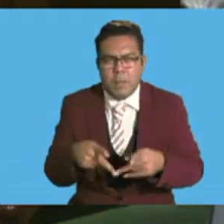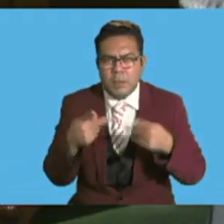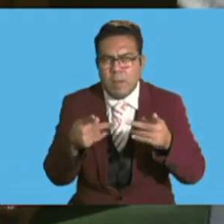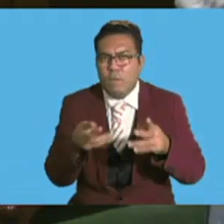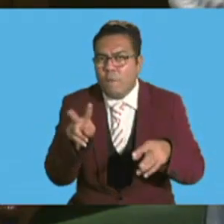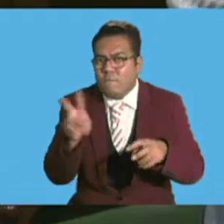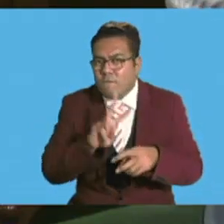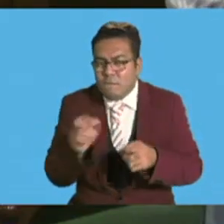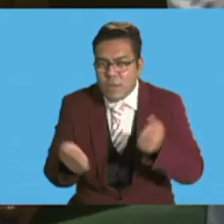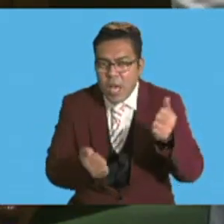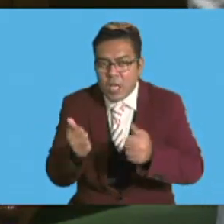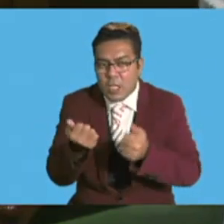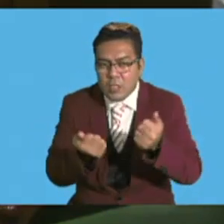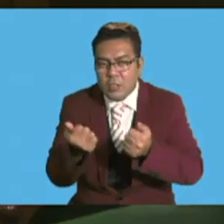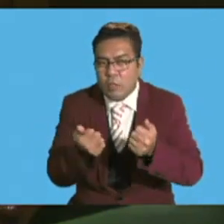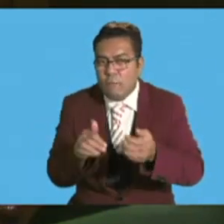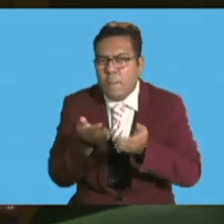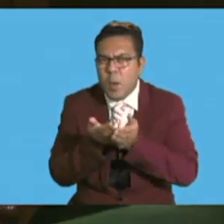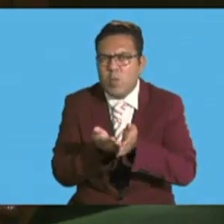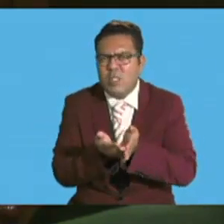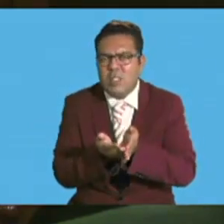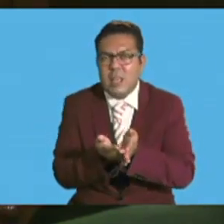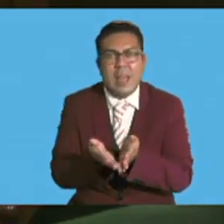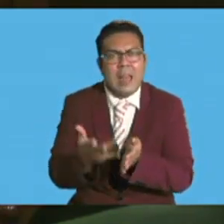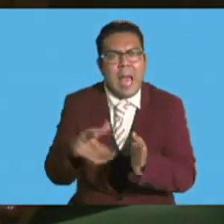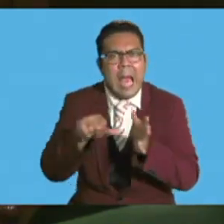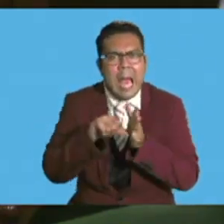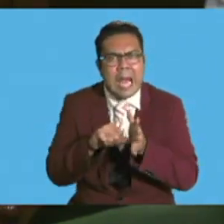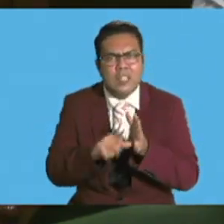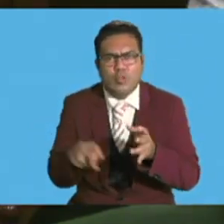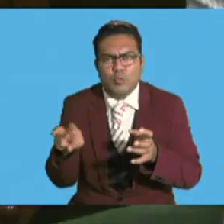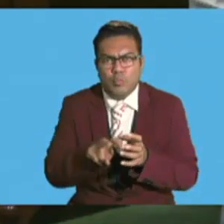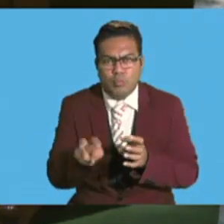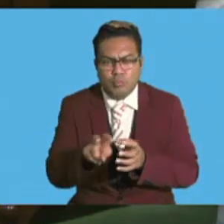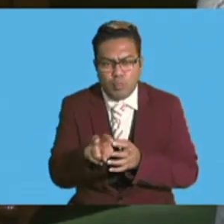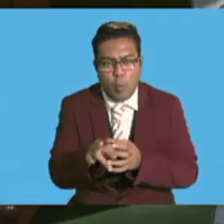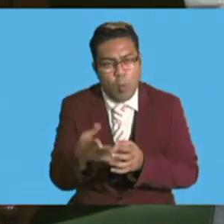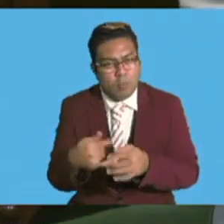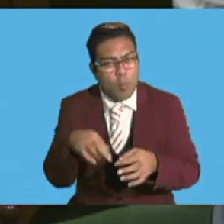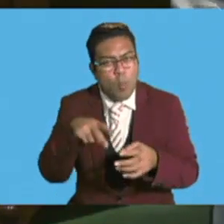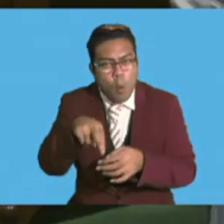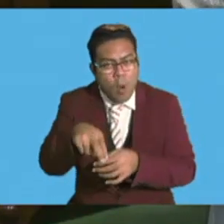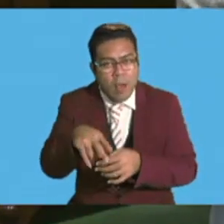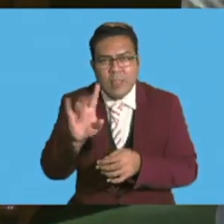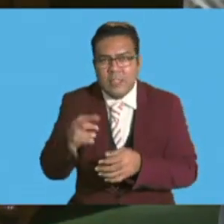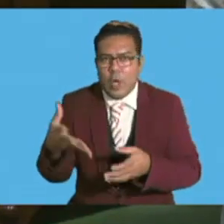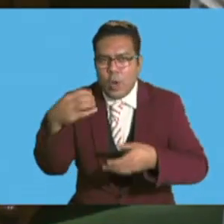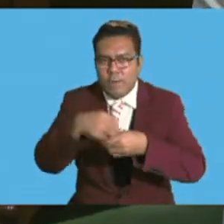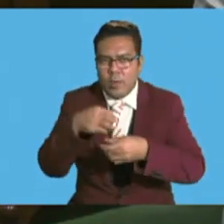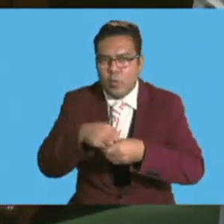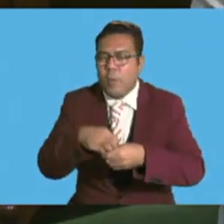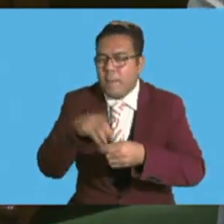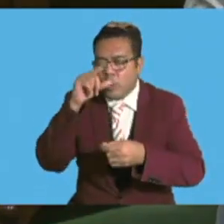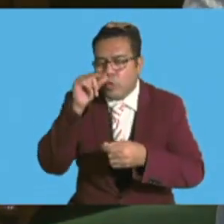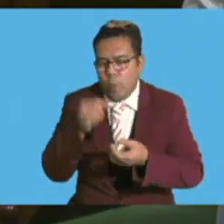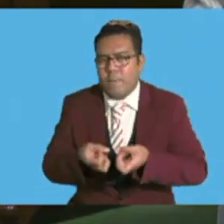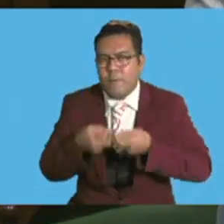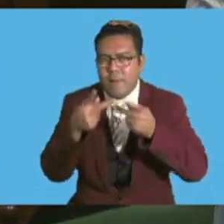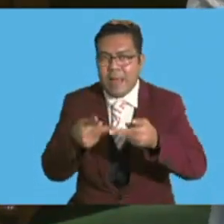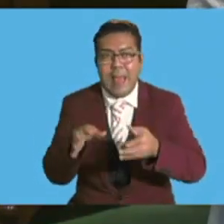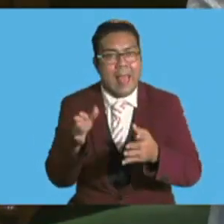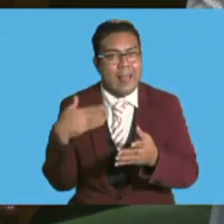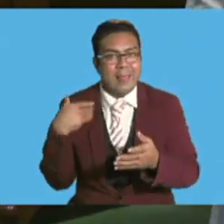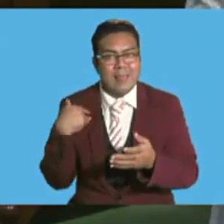boat, sometimes in areas that are hard to reach, they may have to walk, but this is the whole collective effort to be able to provide